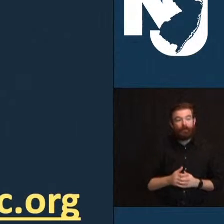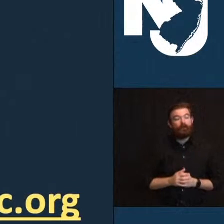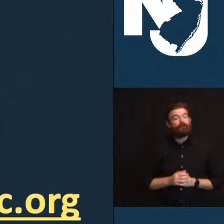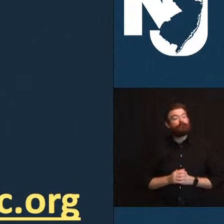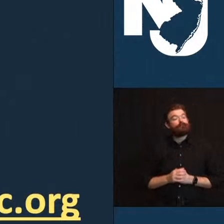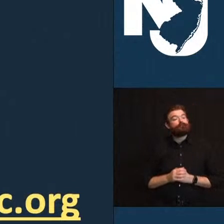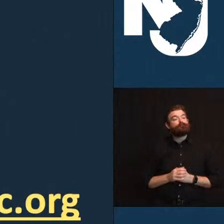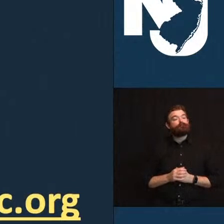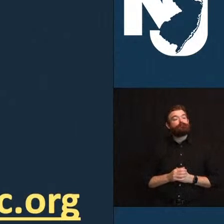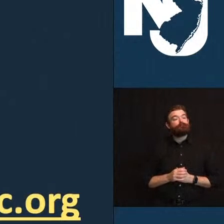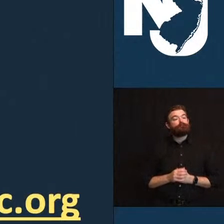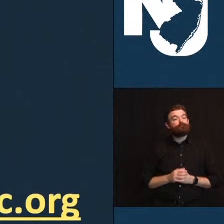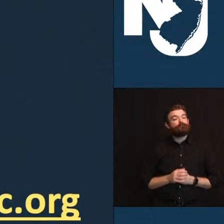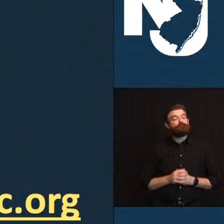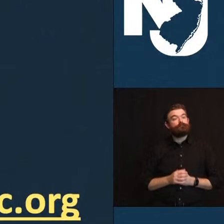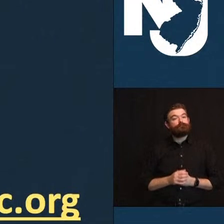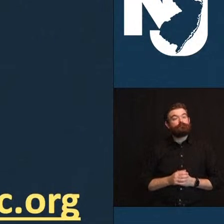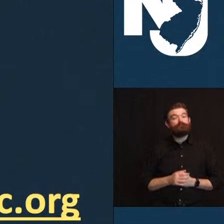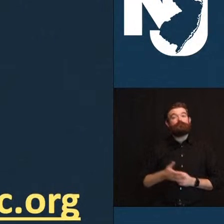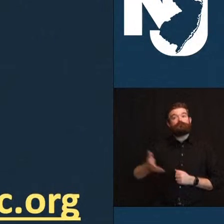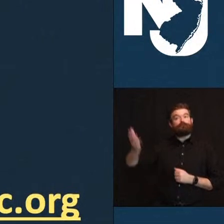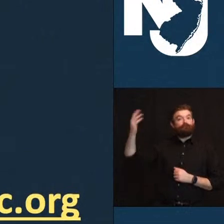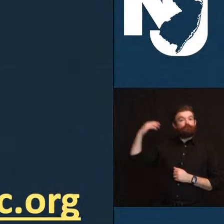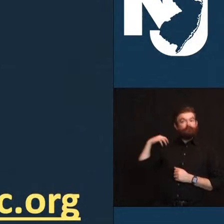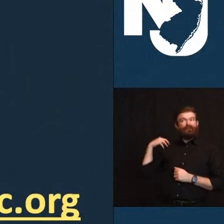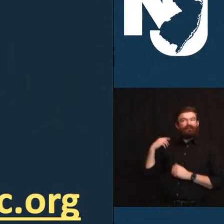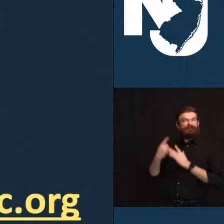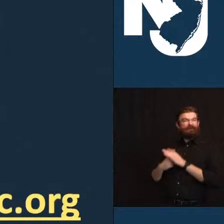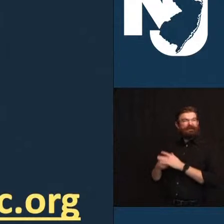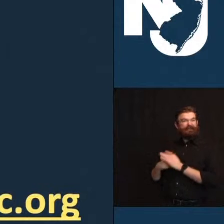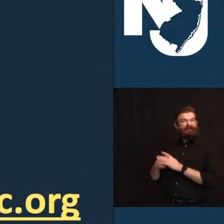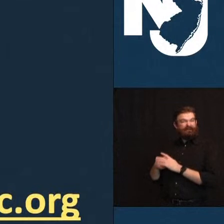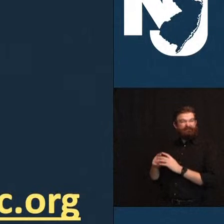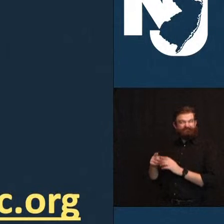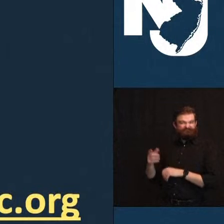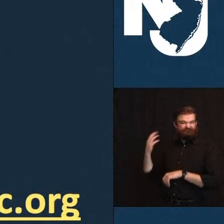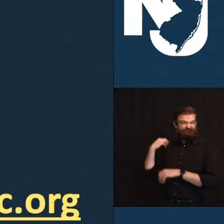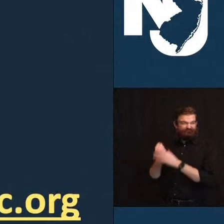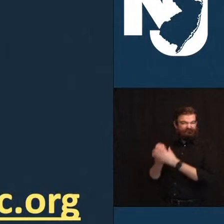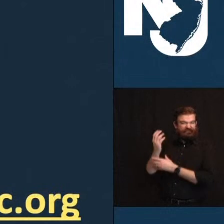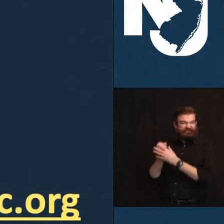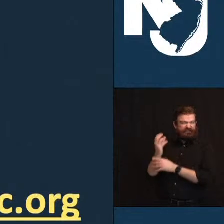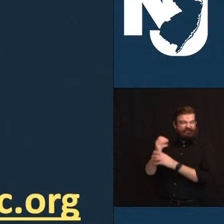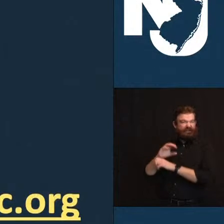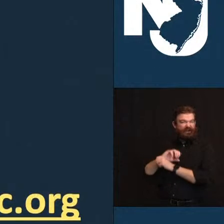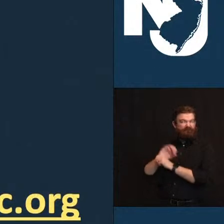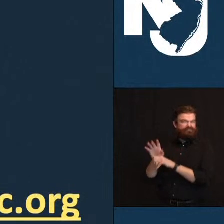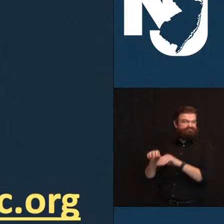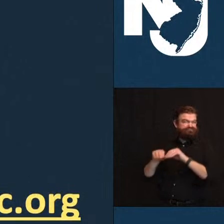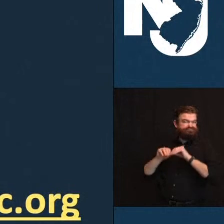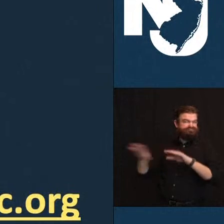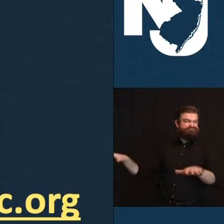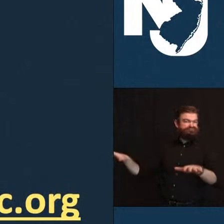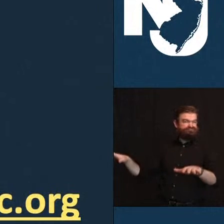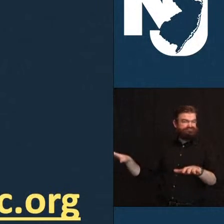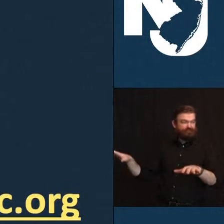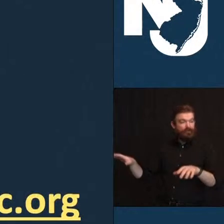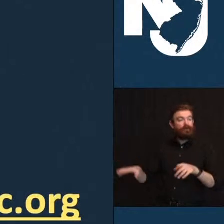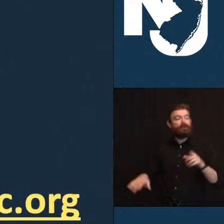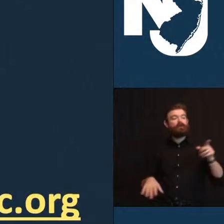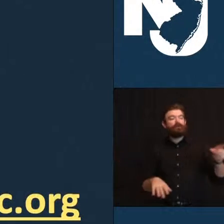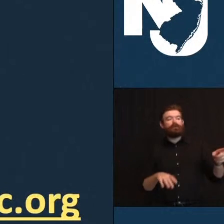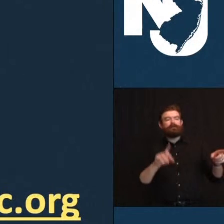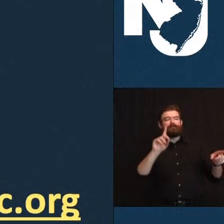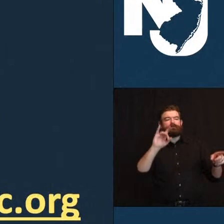the pandemic in the spring, the Diabetes Foundation and its partners came together to provide free backup supply packs to ensure